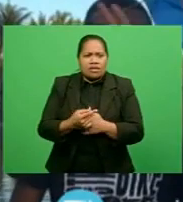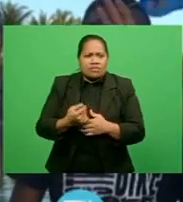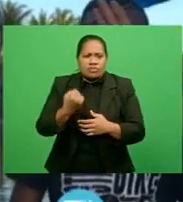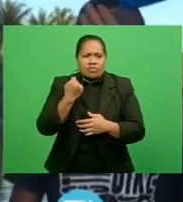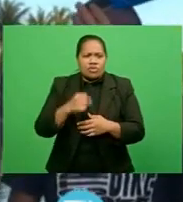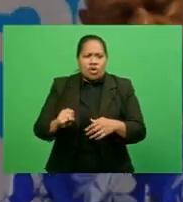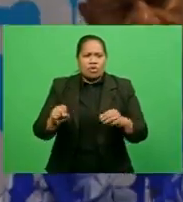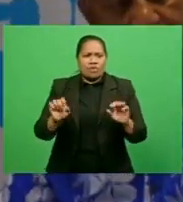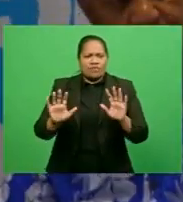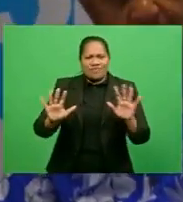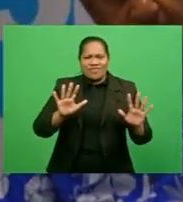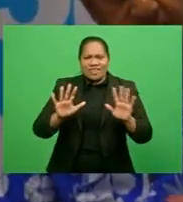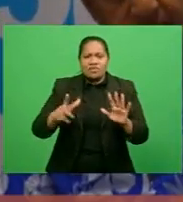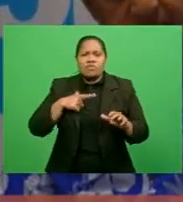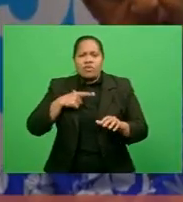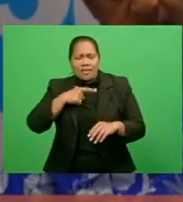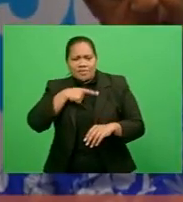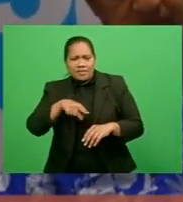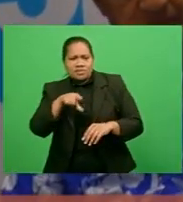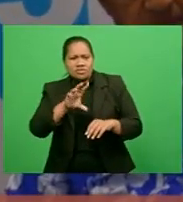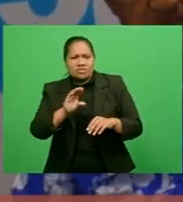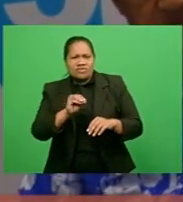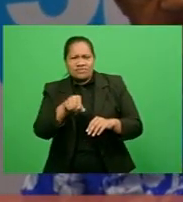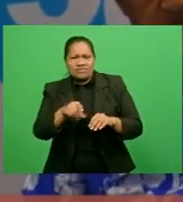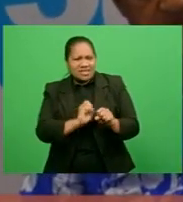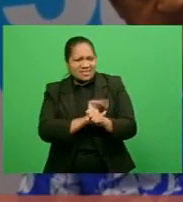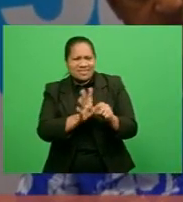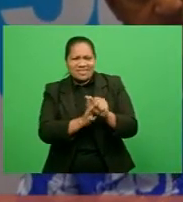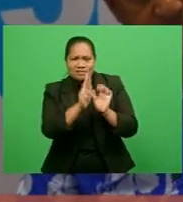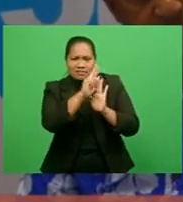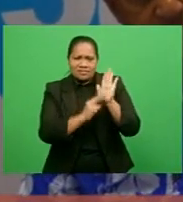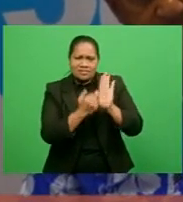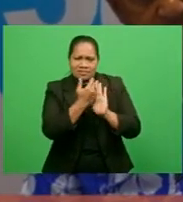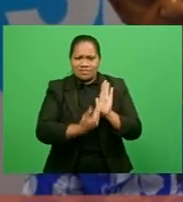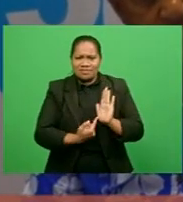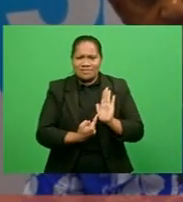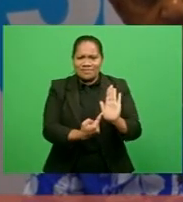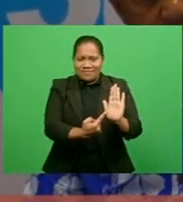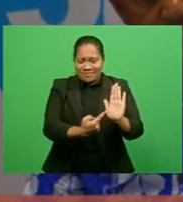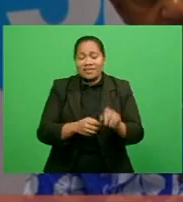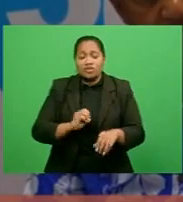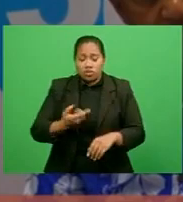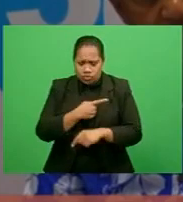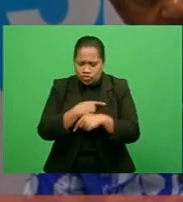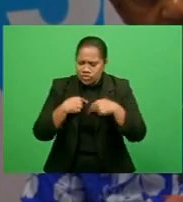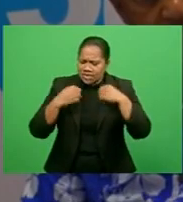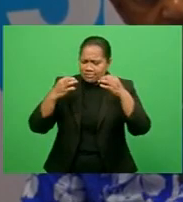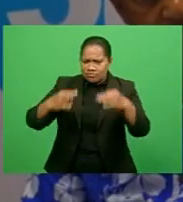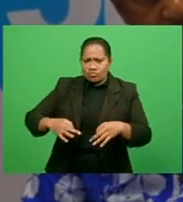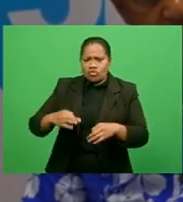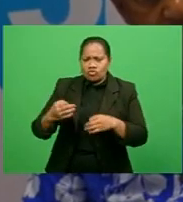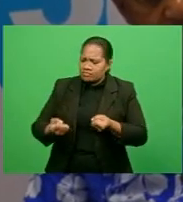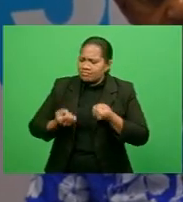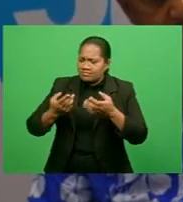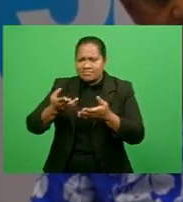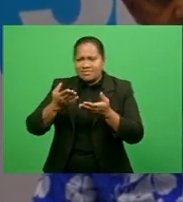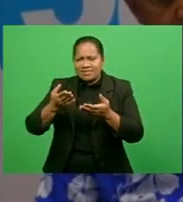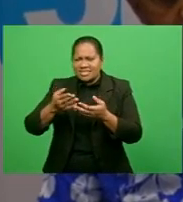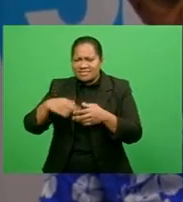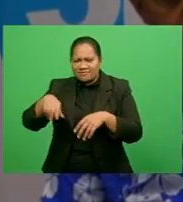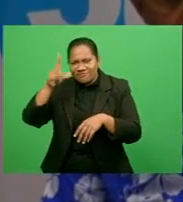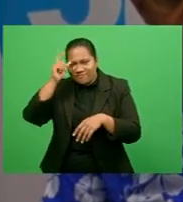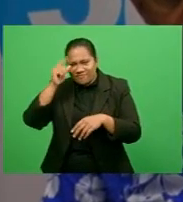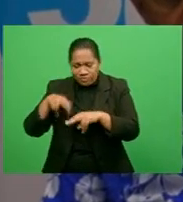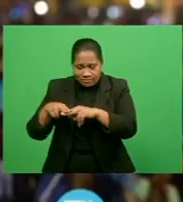gathering restrictions. We decided to give the people of Fiji a anthem of sorts, which was